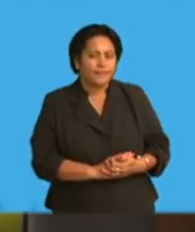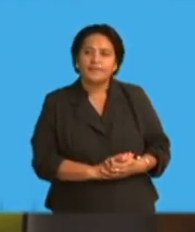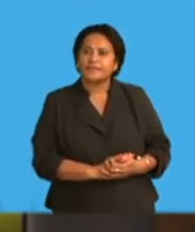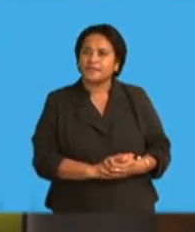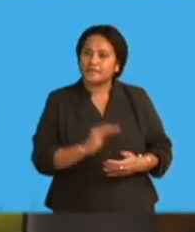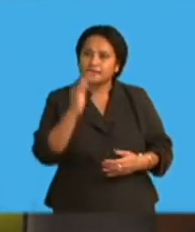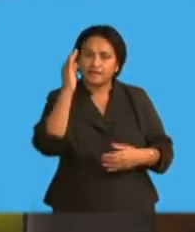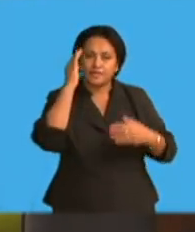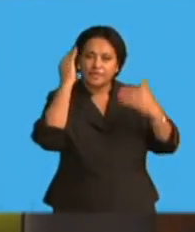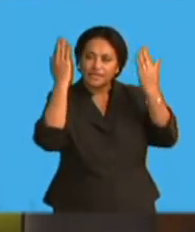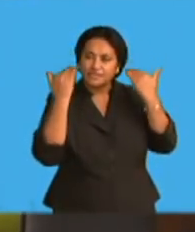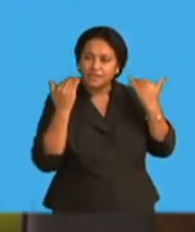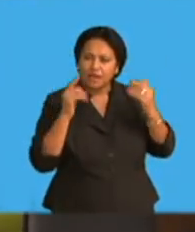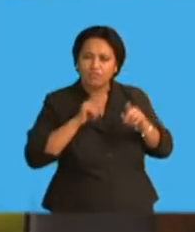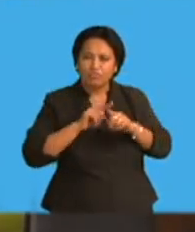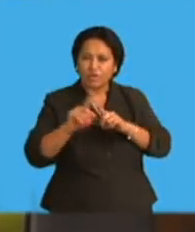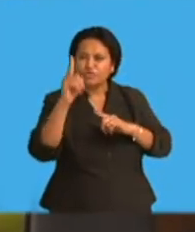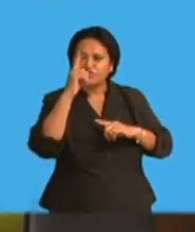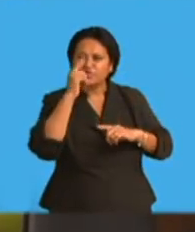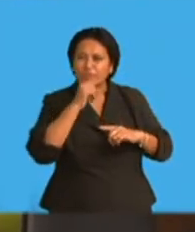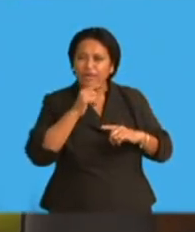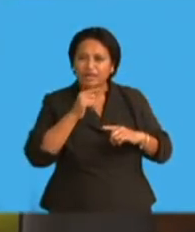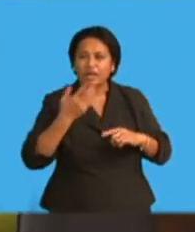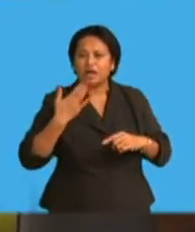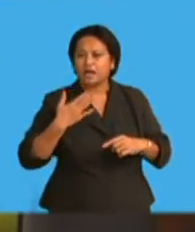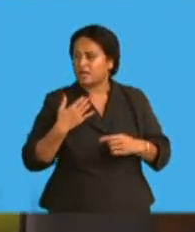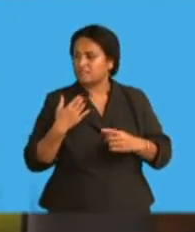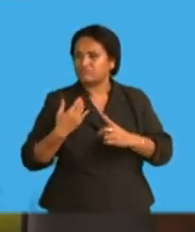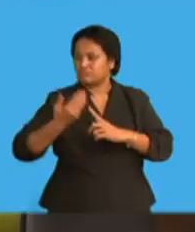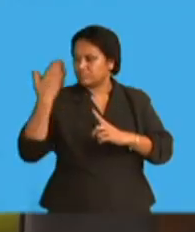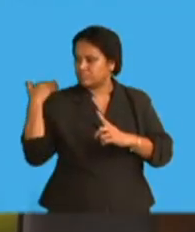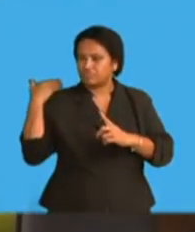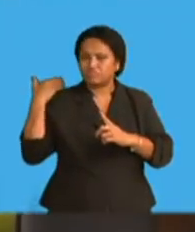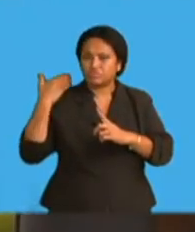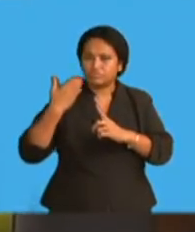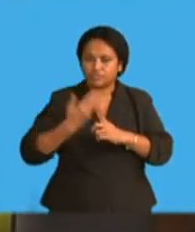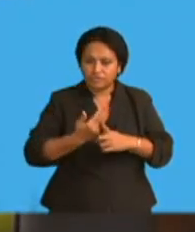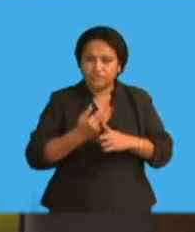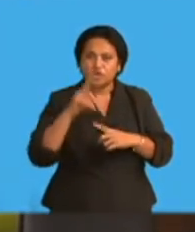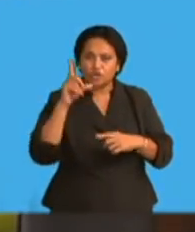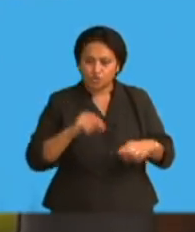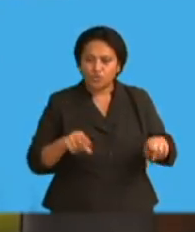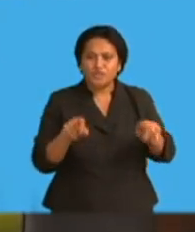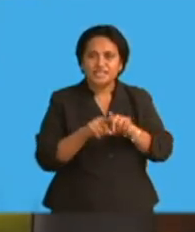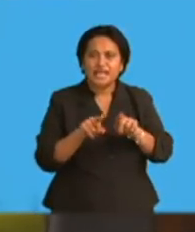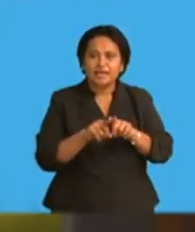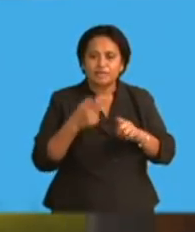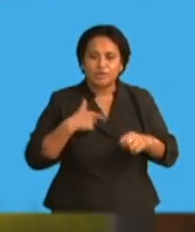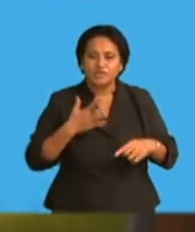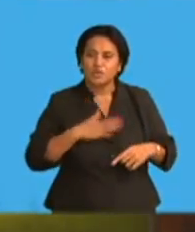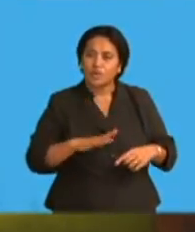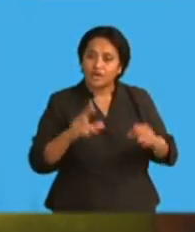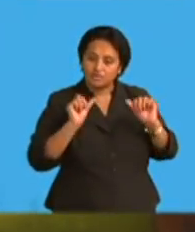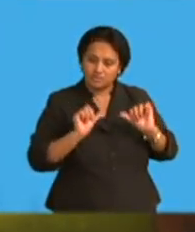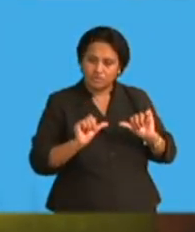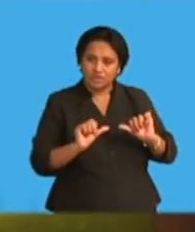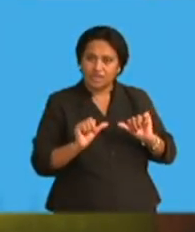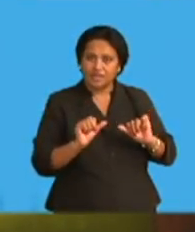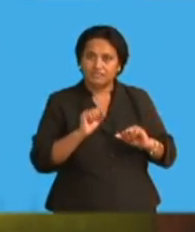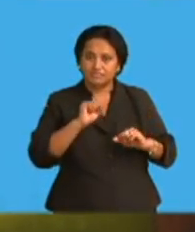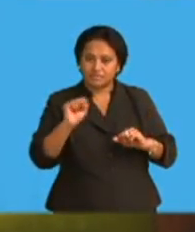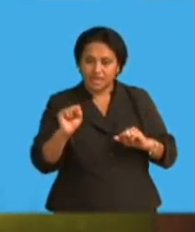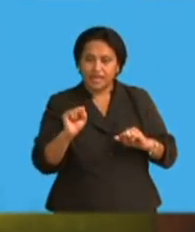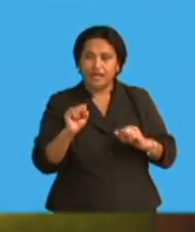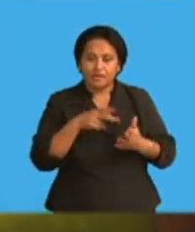done this in our history because they want to preserve their economic status, the socio-economic status, their elite privileges. But Madam Speaker, look what happened